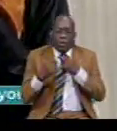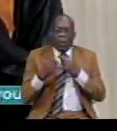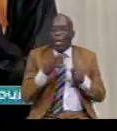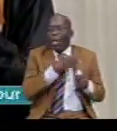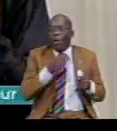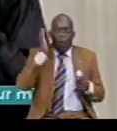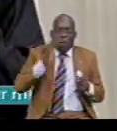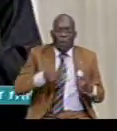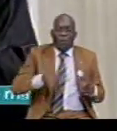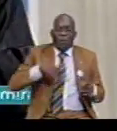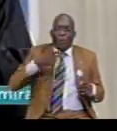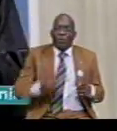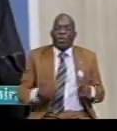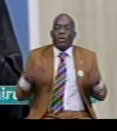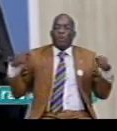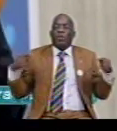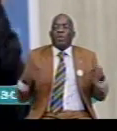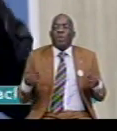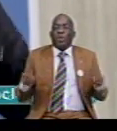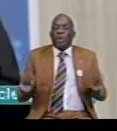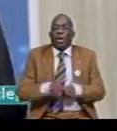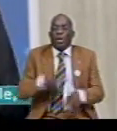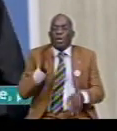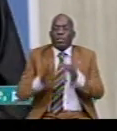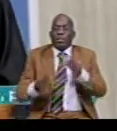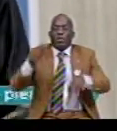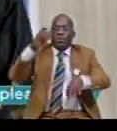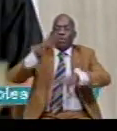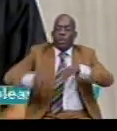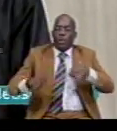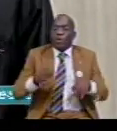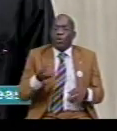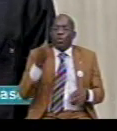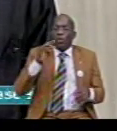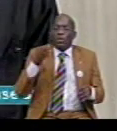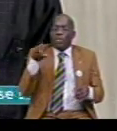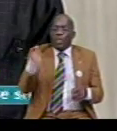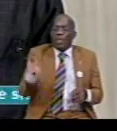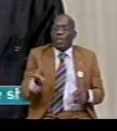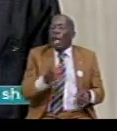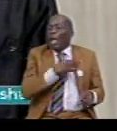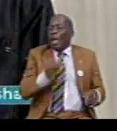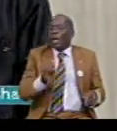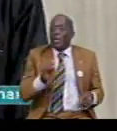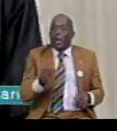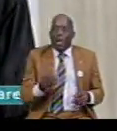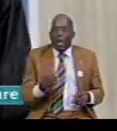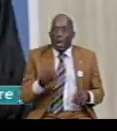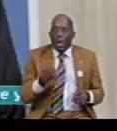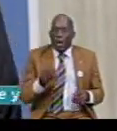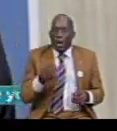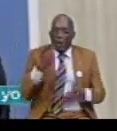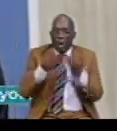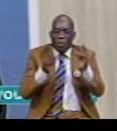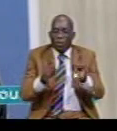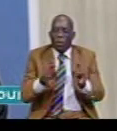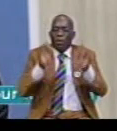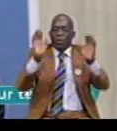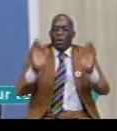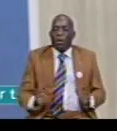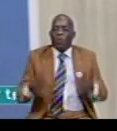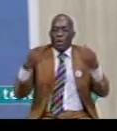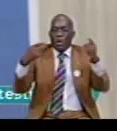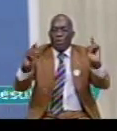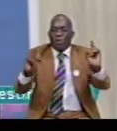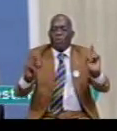throat. But I tried, I swallowed saliva, and I couldn't feel any single pain. I was like, wow, this is a miracle. I bless the name of the